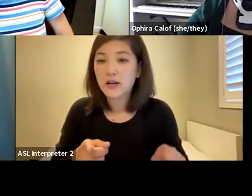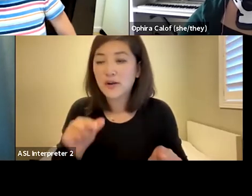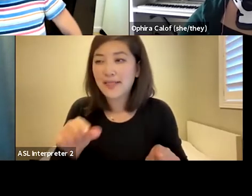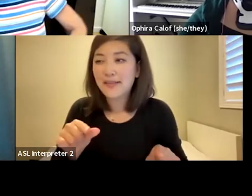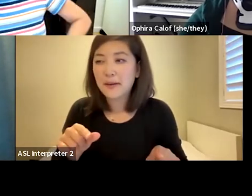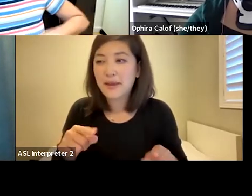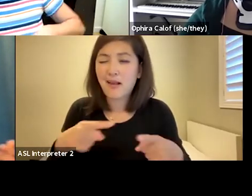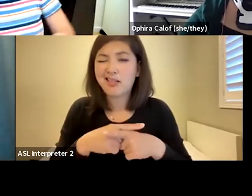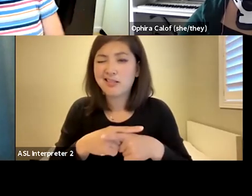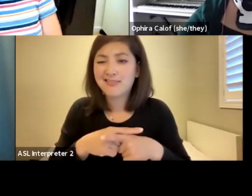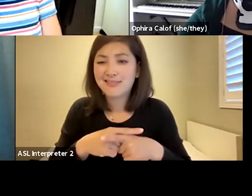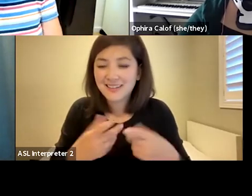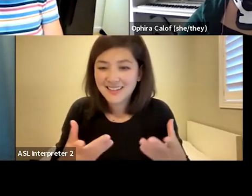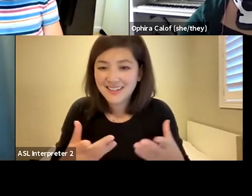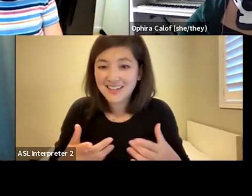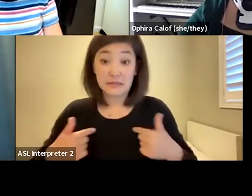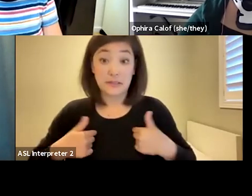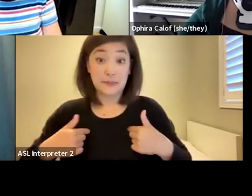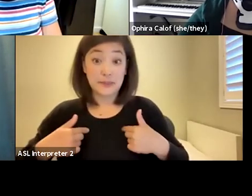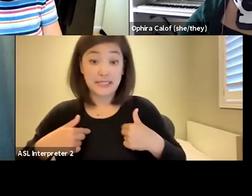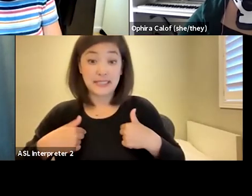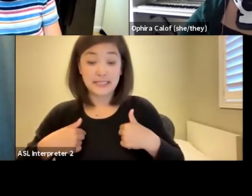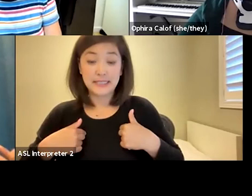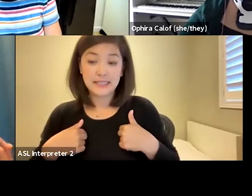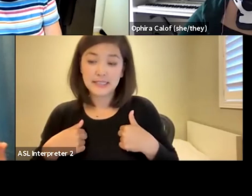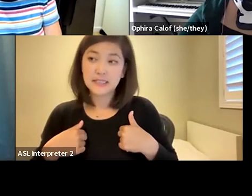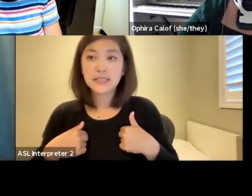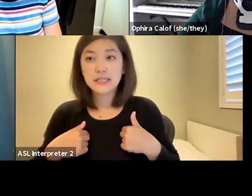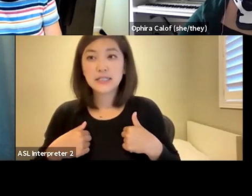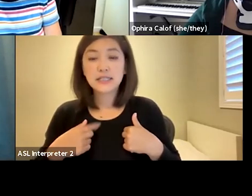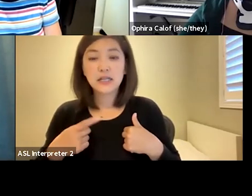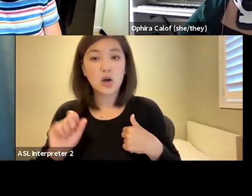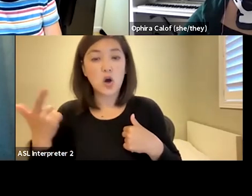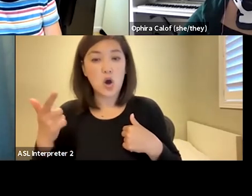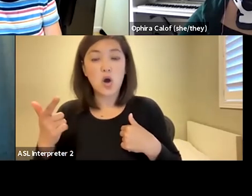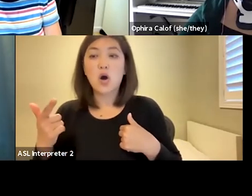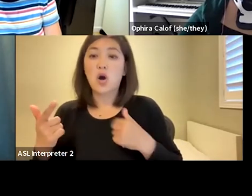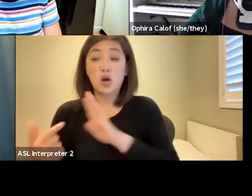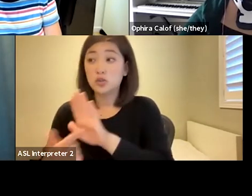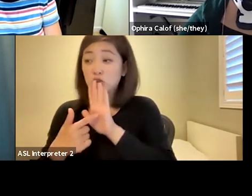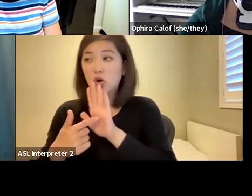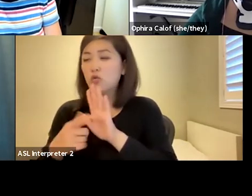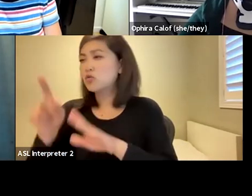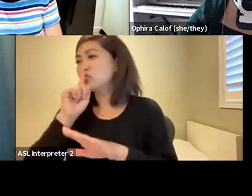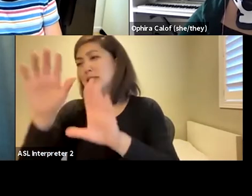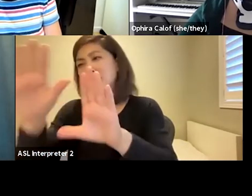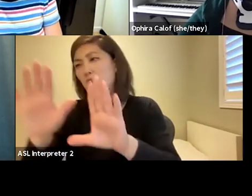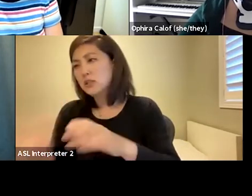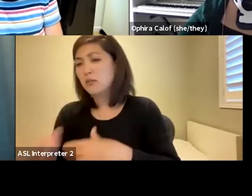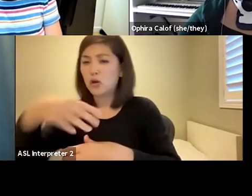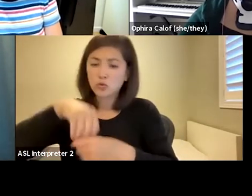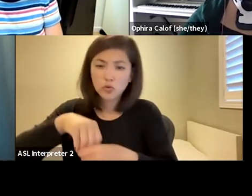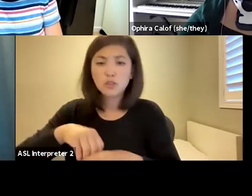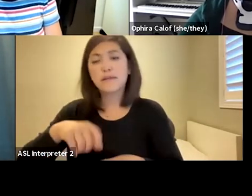sense that I came from in a sector where all the shows I acted on were incredibly inclusive and we had fully realized characters